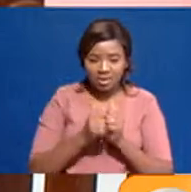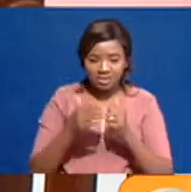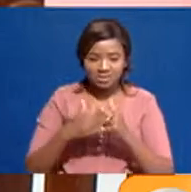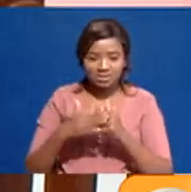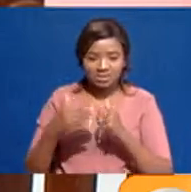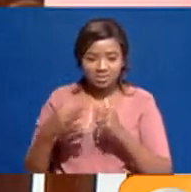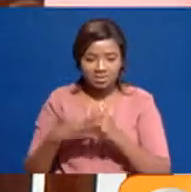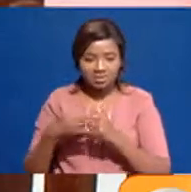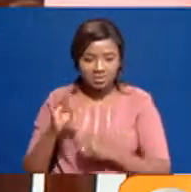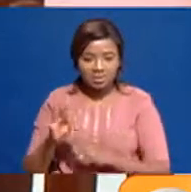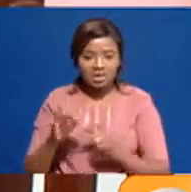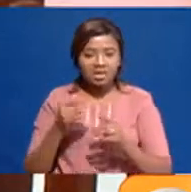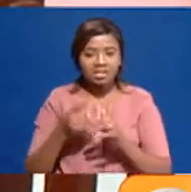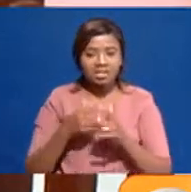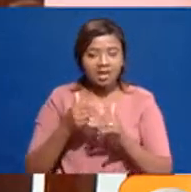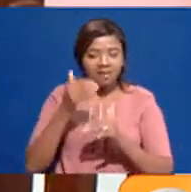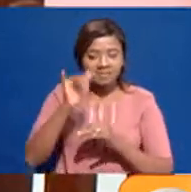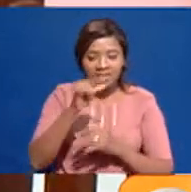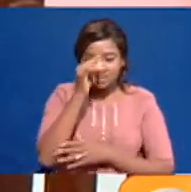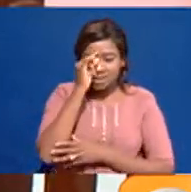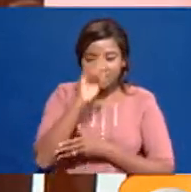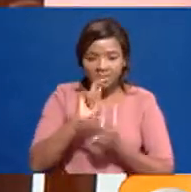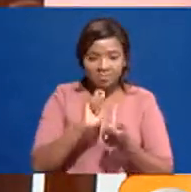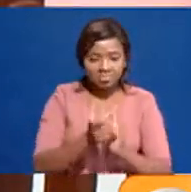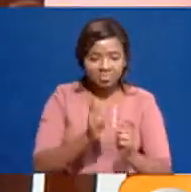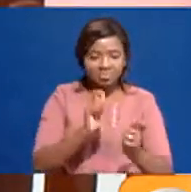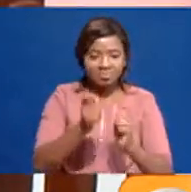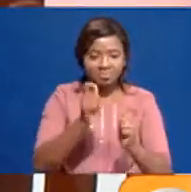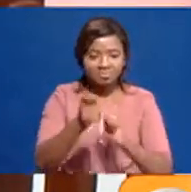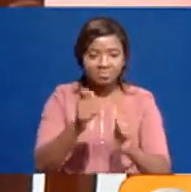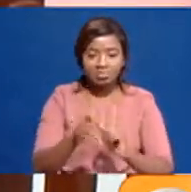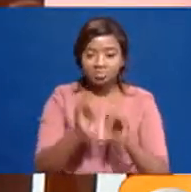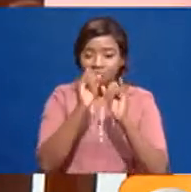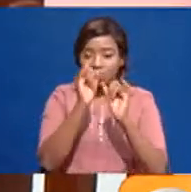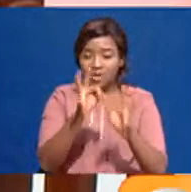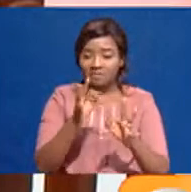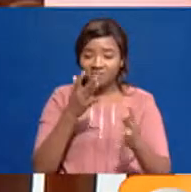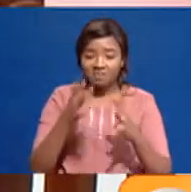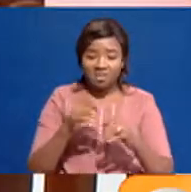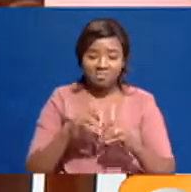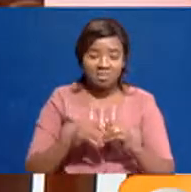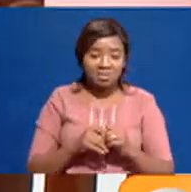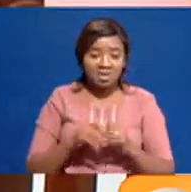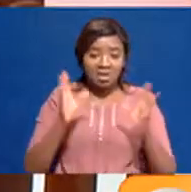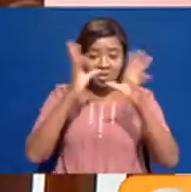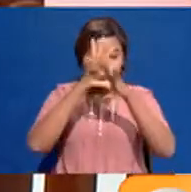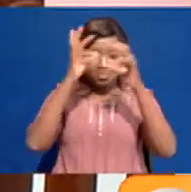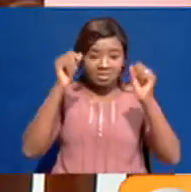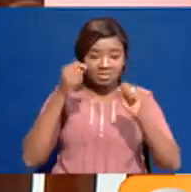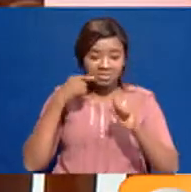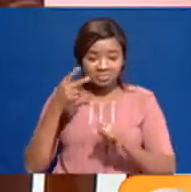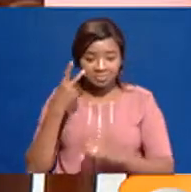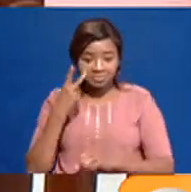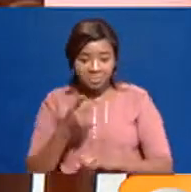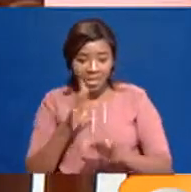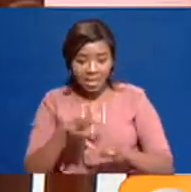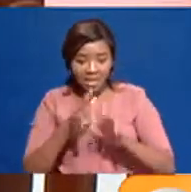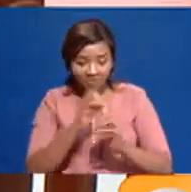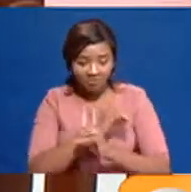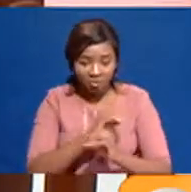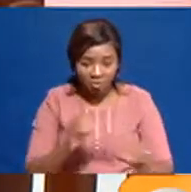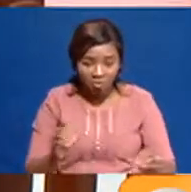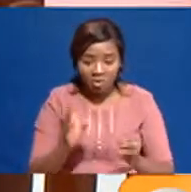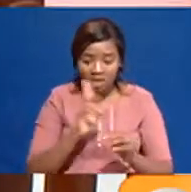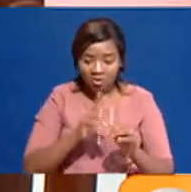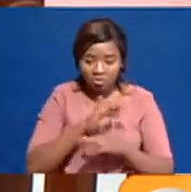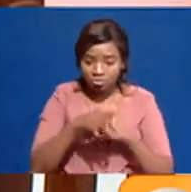of that government were being overturned. Yeah. Overturned. So if a head of state did not watch on that and use all